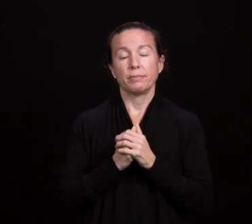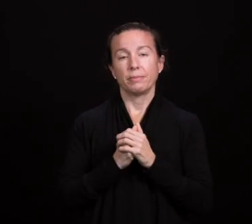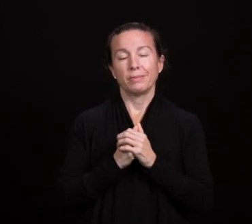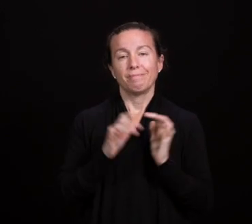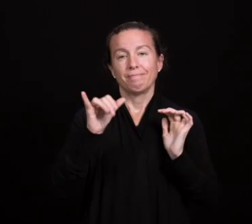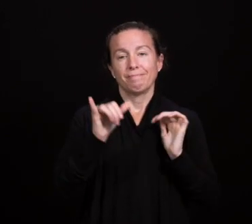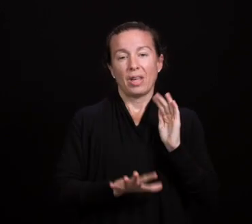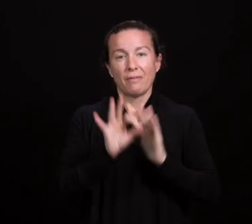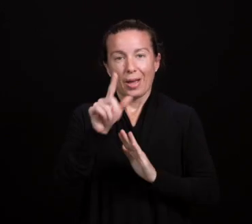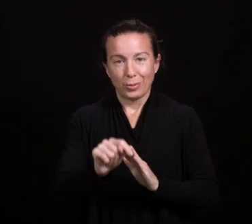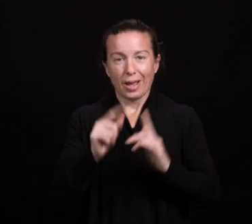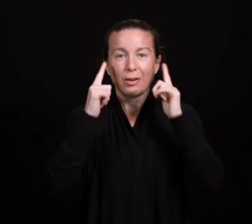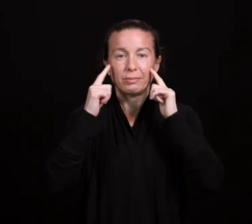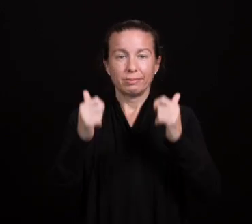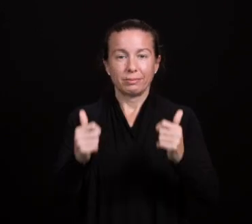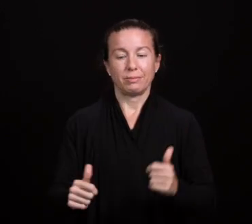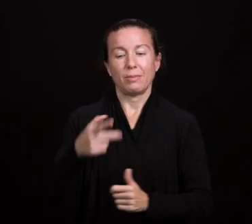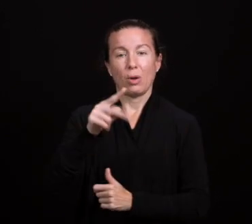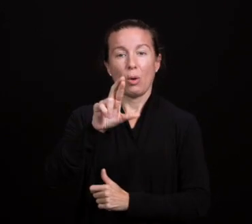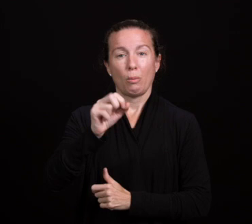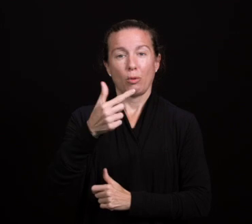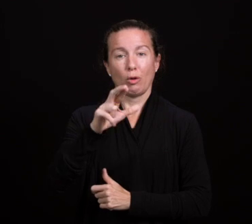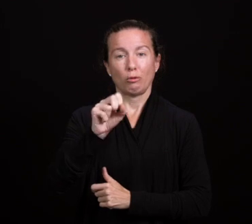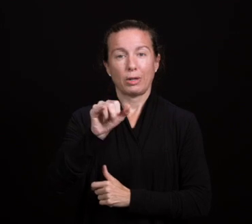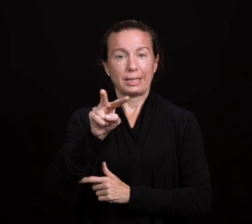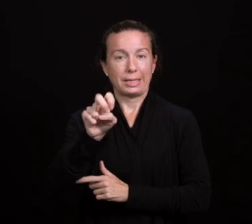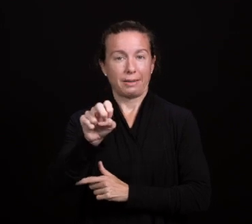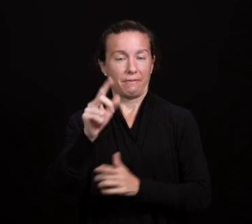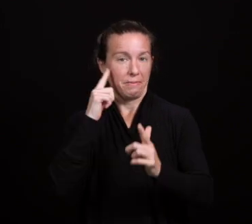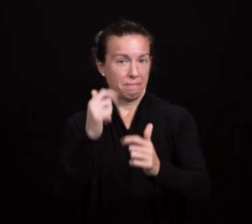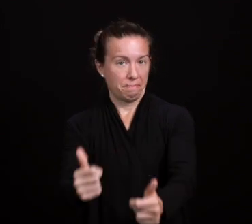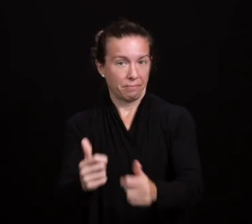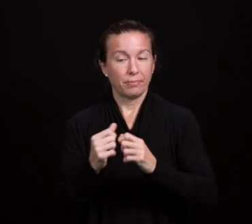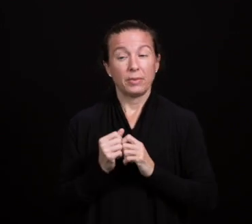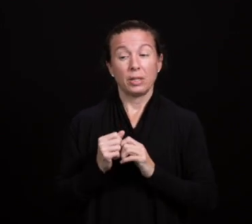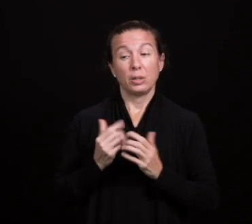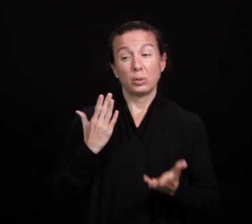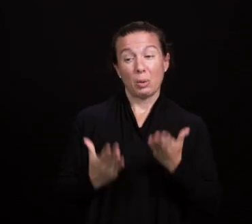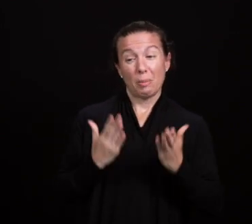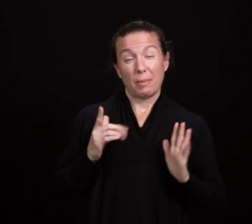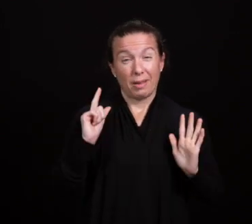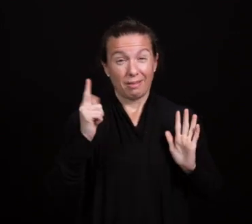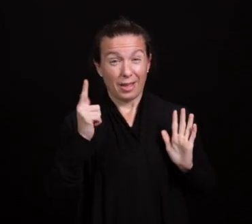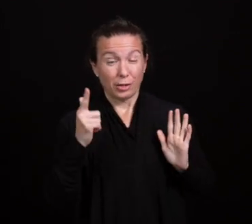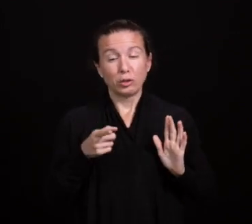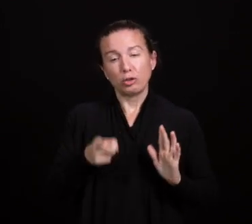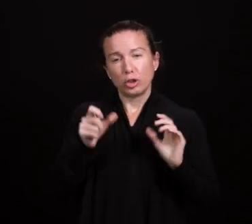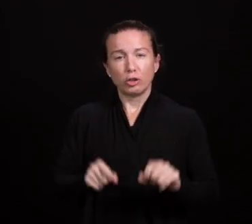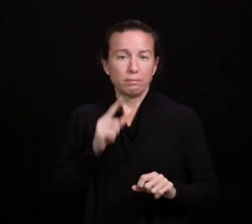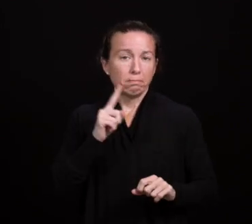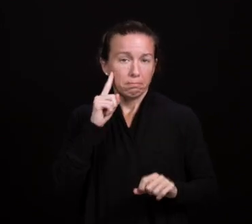that she had a progressive loss, meaning that eventually, possibly down the road, she could go